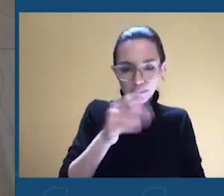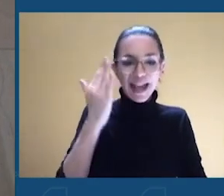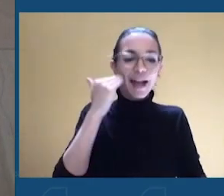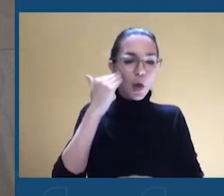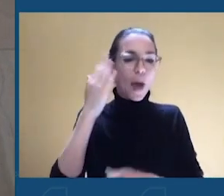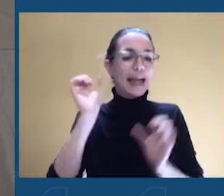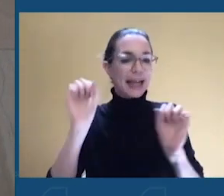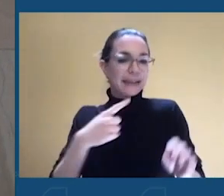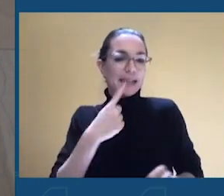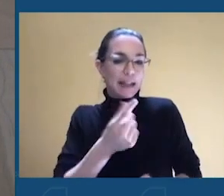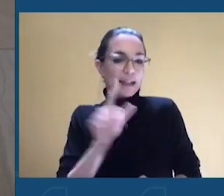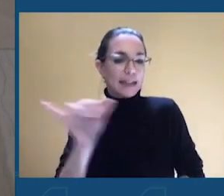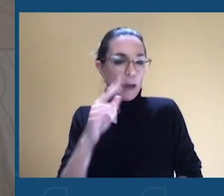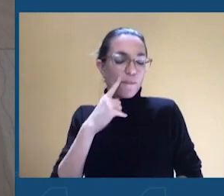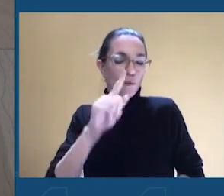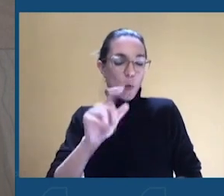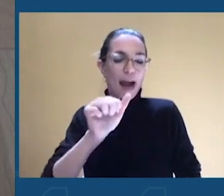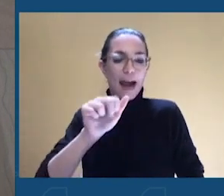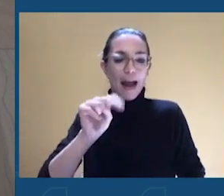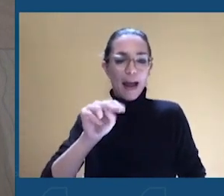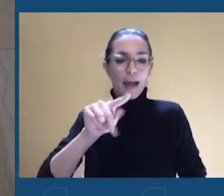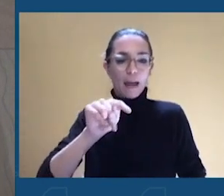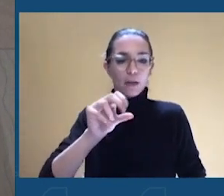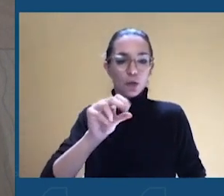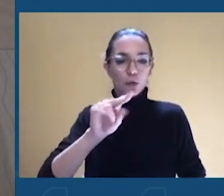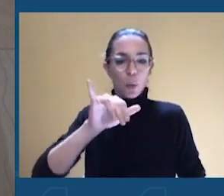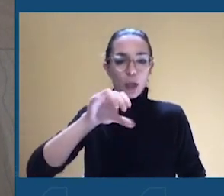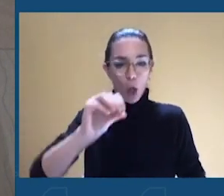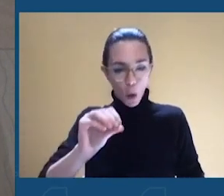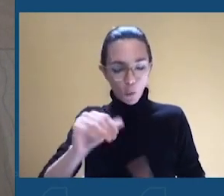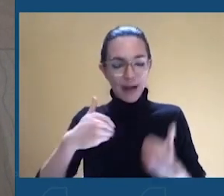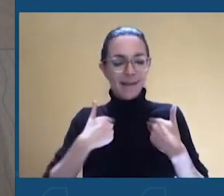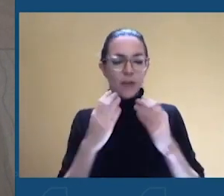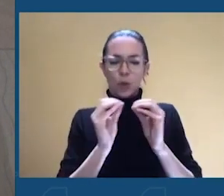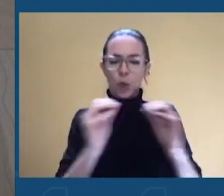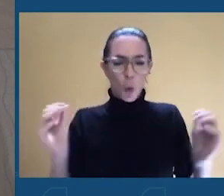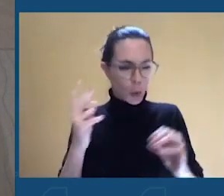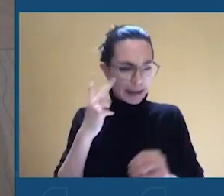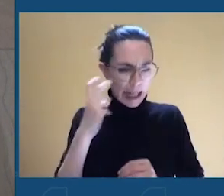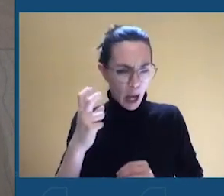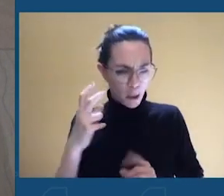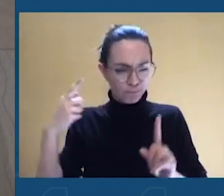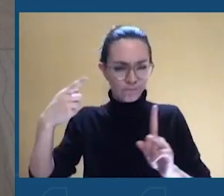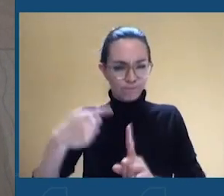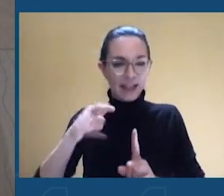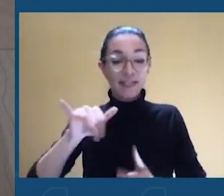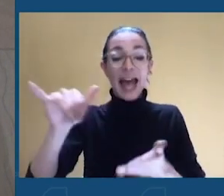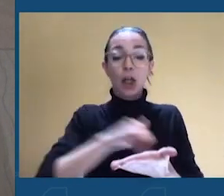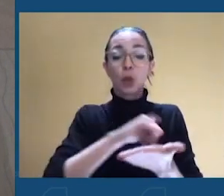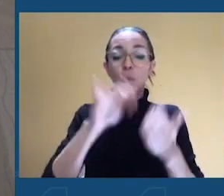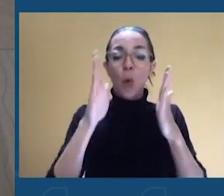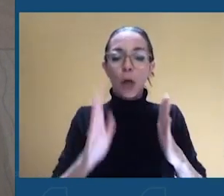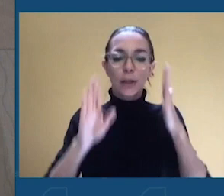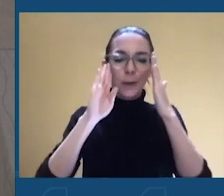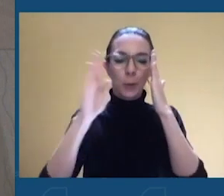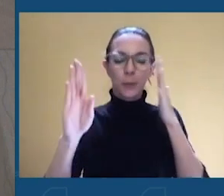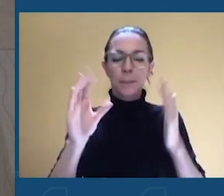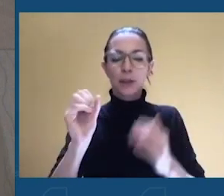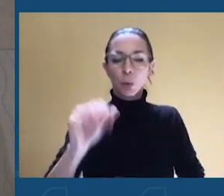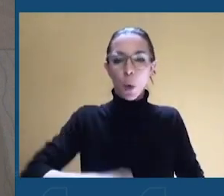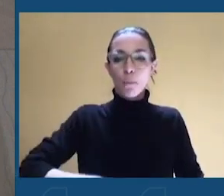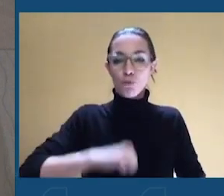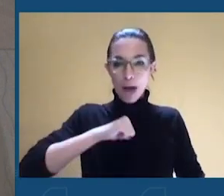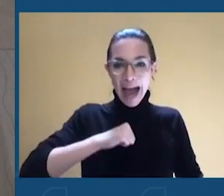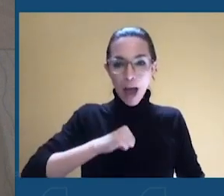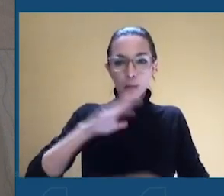Antonio. And I have no doubt whatsoever, that New Yorkers will be so proud to get to know